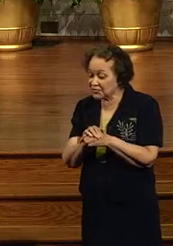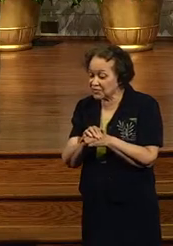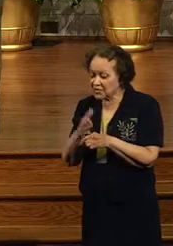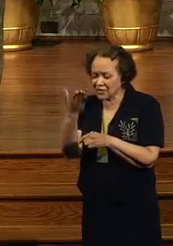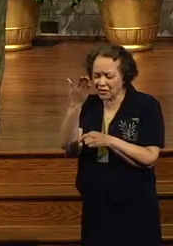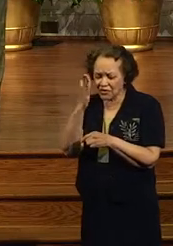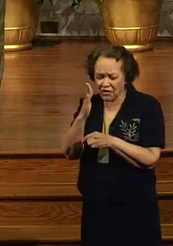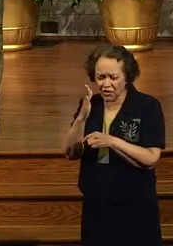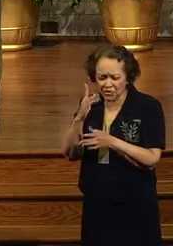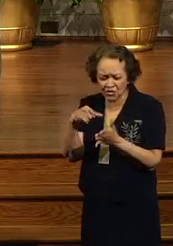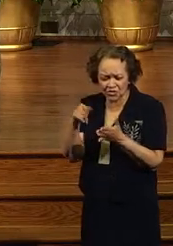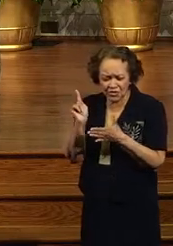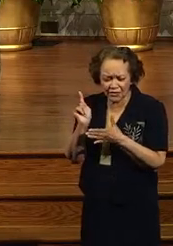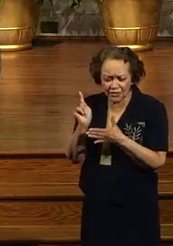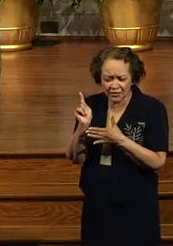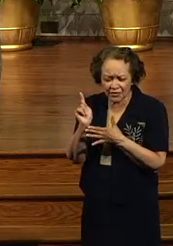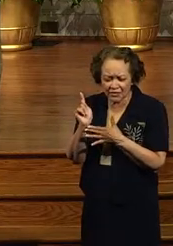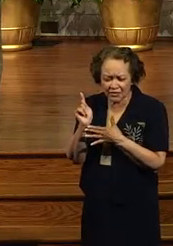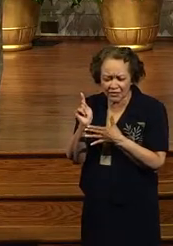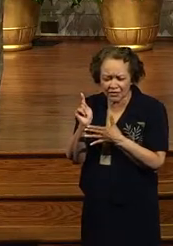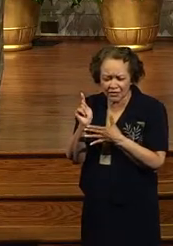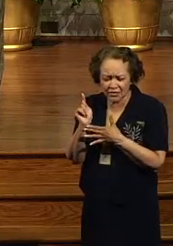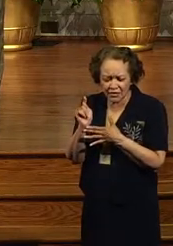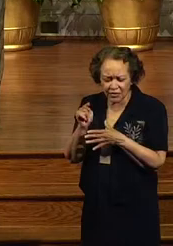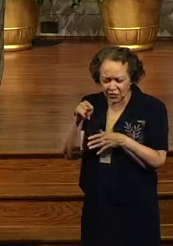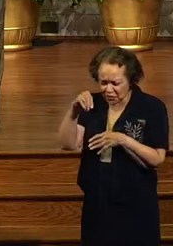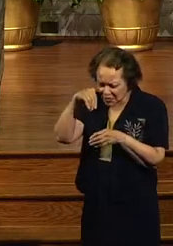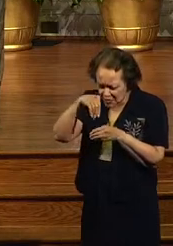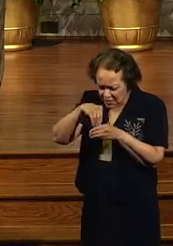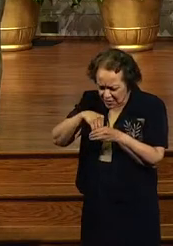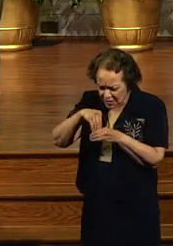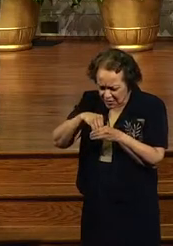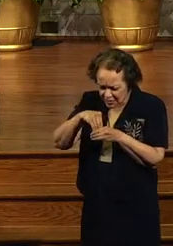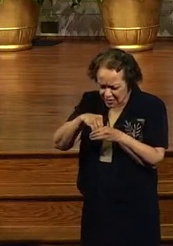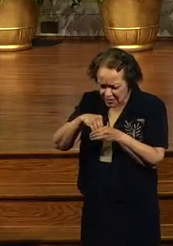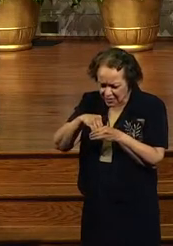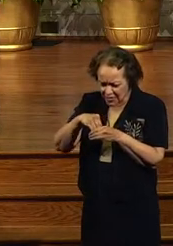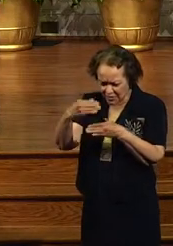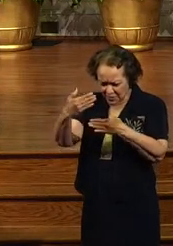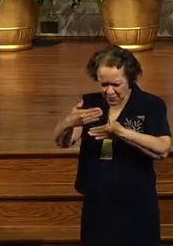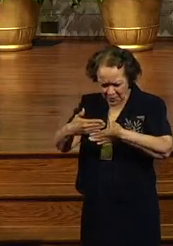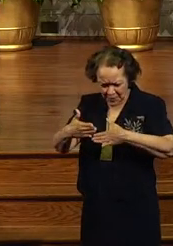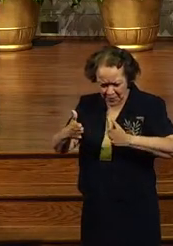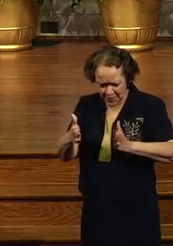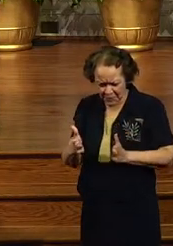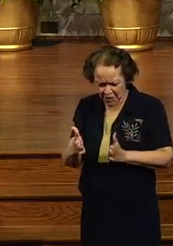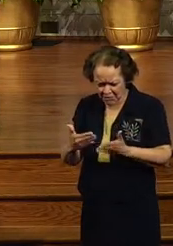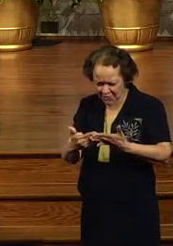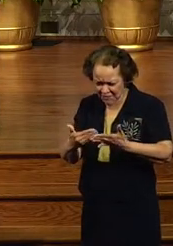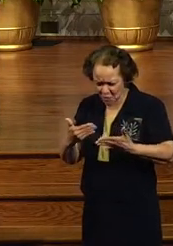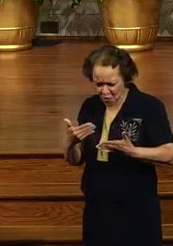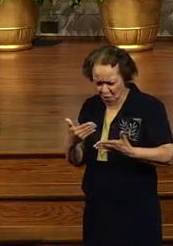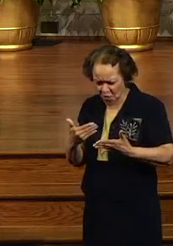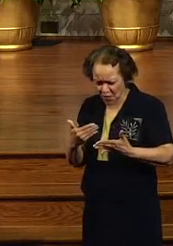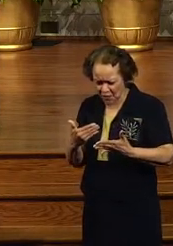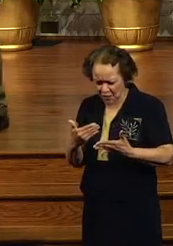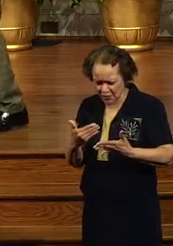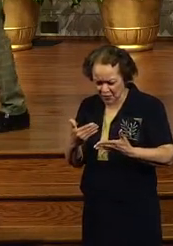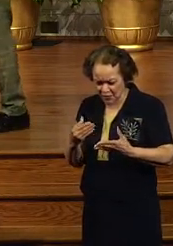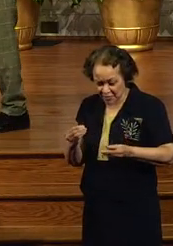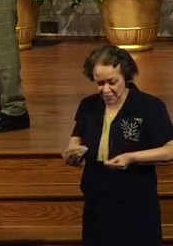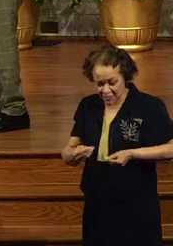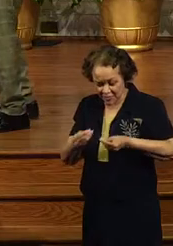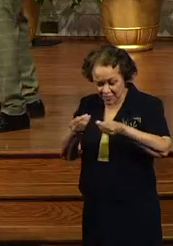God will check the content in the package before it's